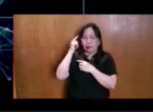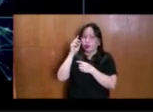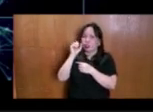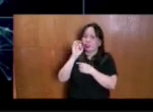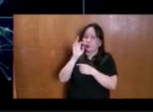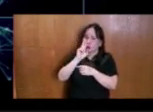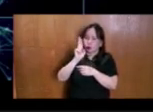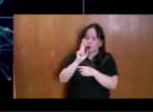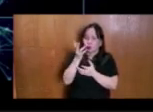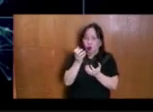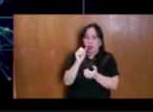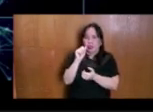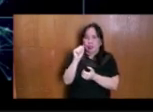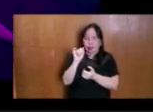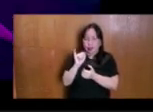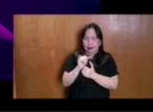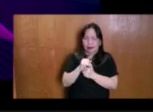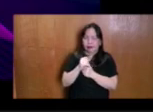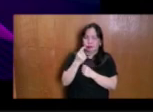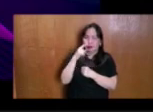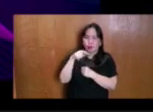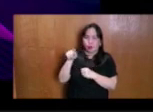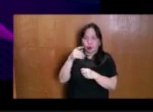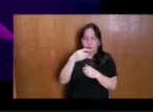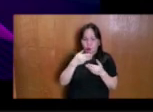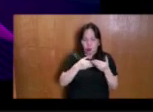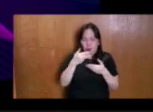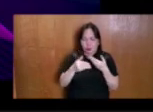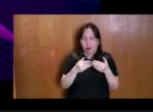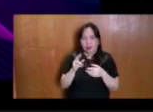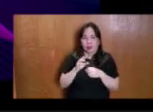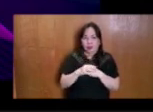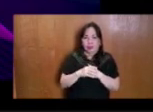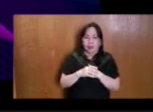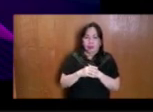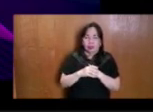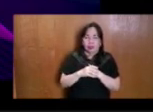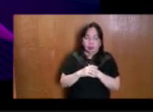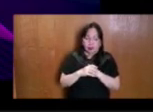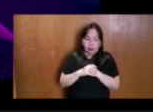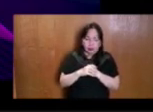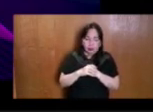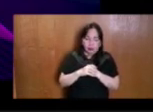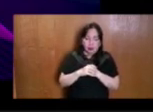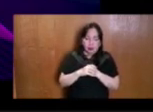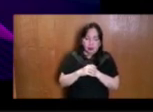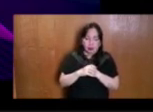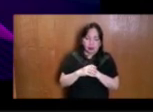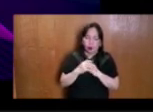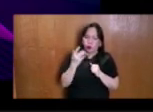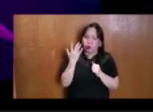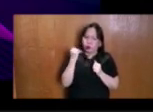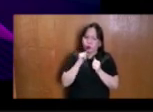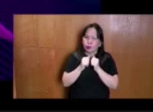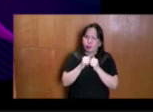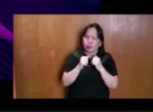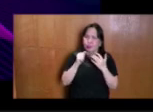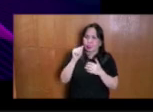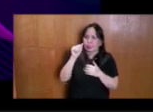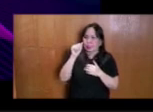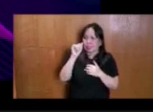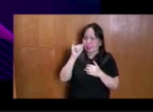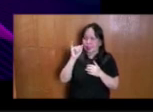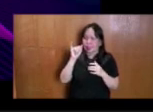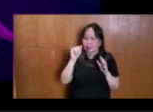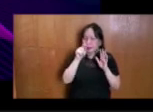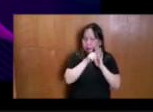in many of our processes. So, what are the benefits of principled AI? So, when we say principled AI, is just a shortcut for all